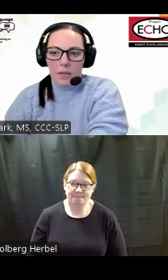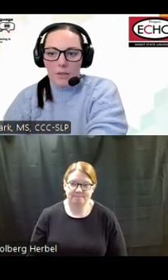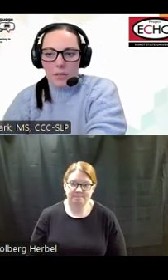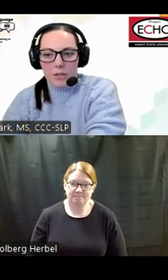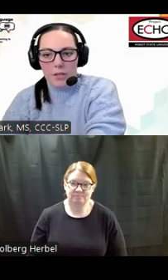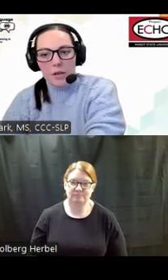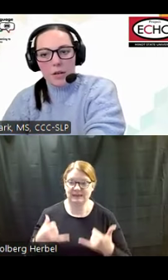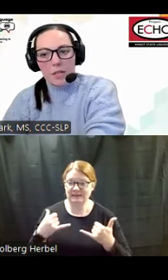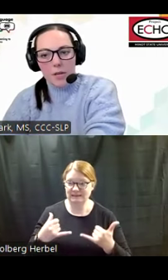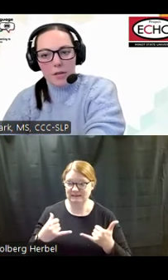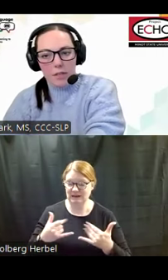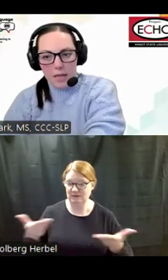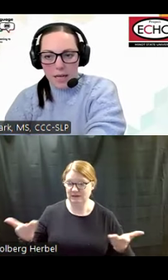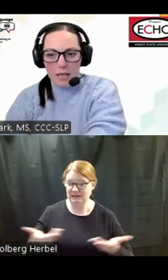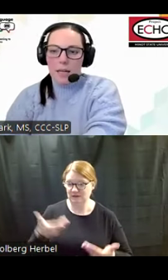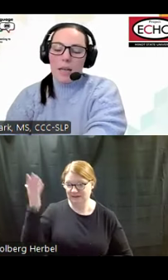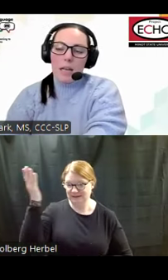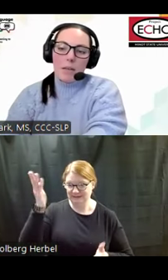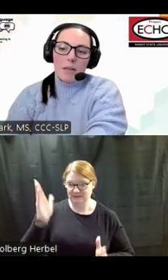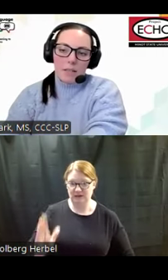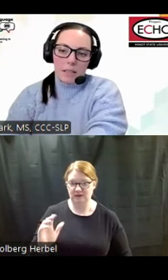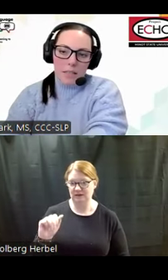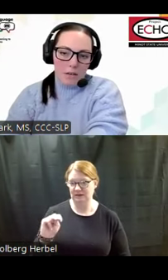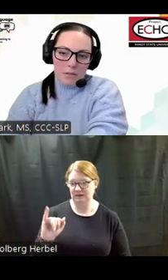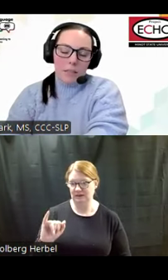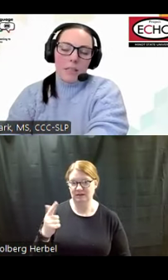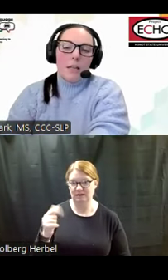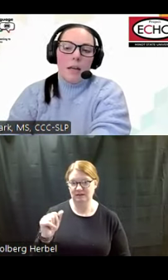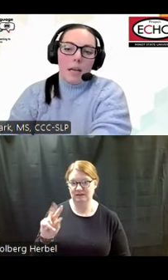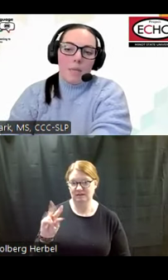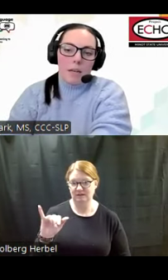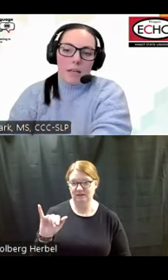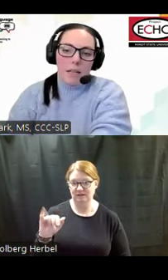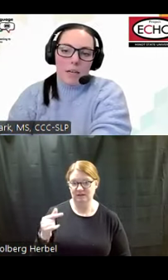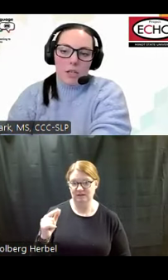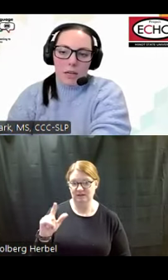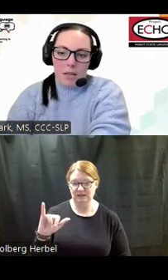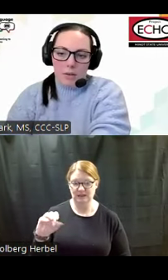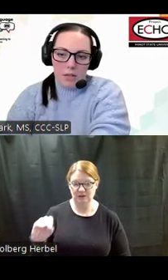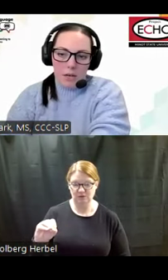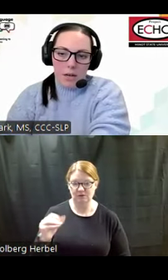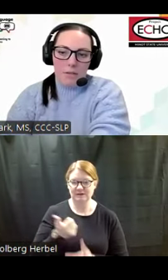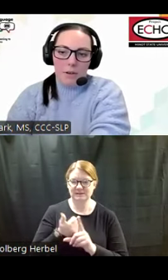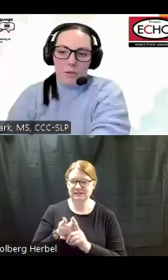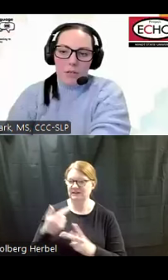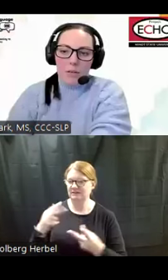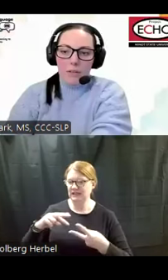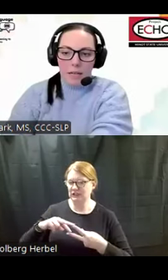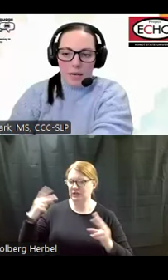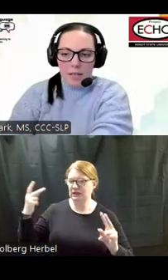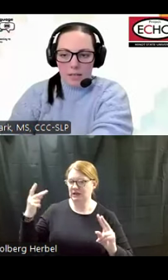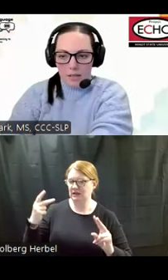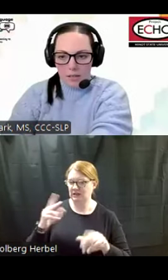Now, I would love to introduce our speaker for today, Amy Gaviglio. Amy is a genetic counselor and founder